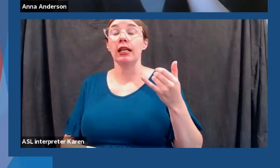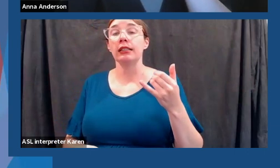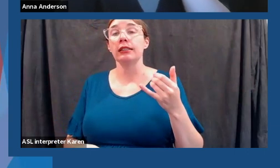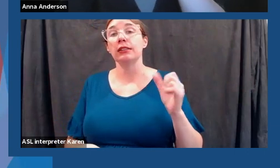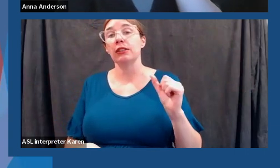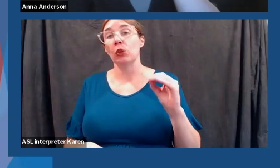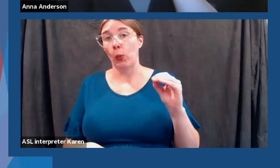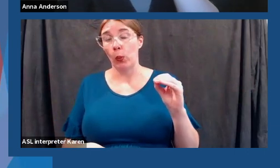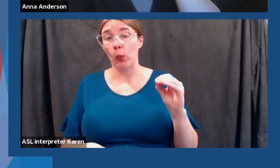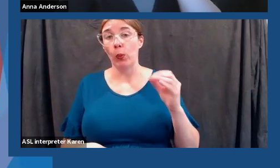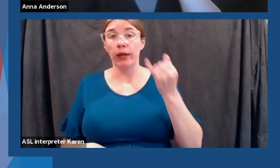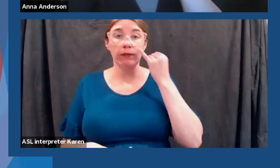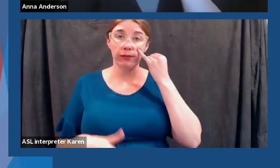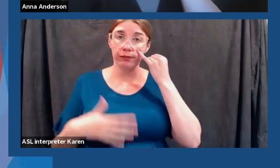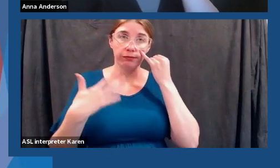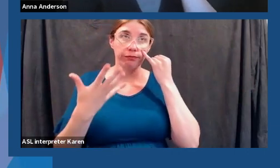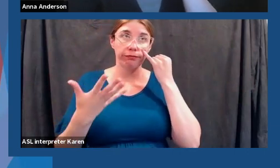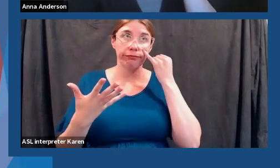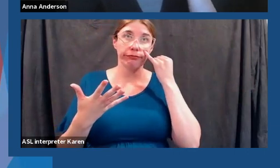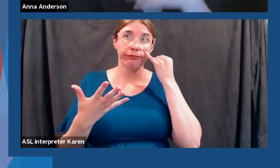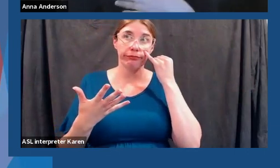if somebody is